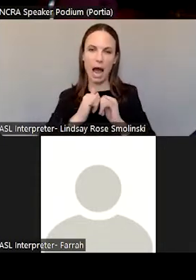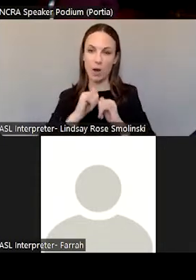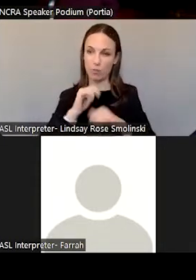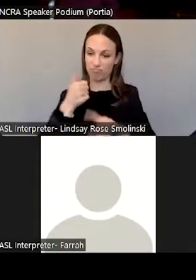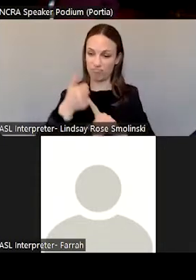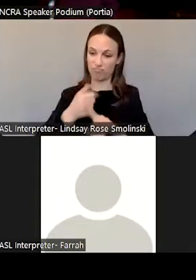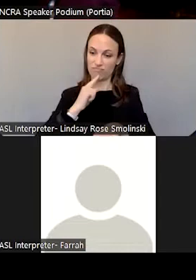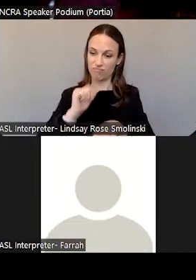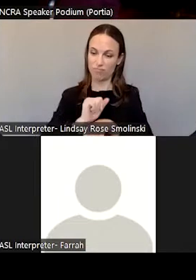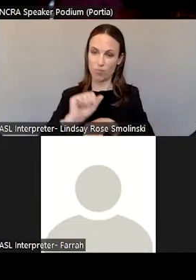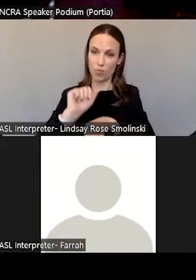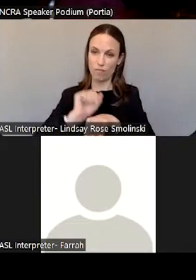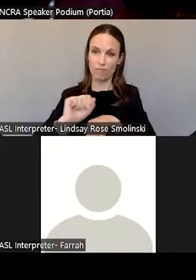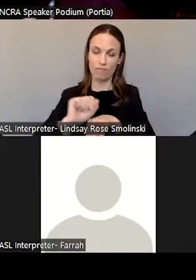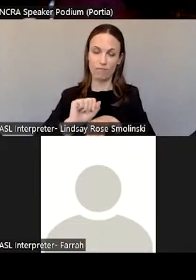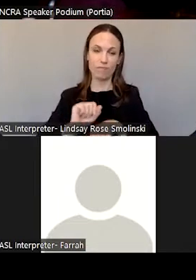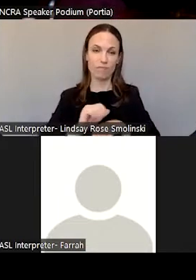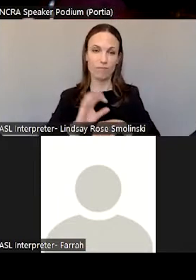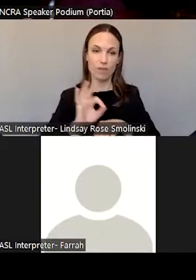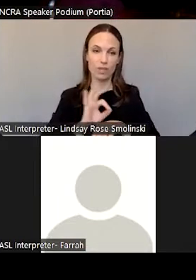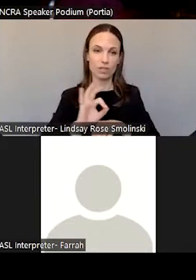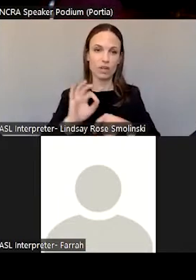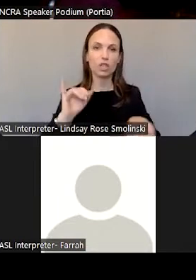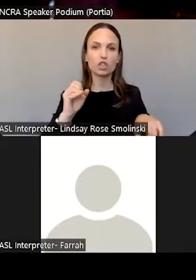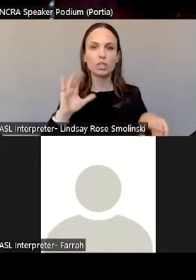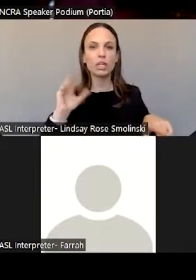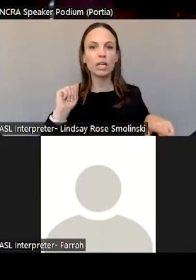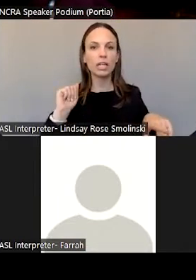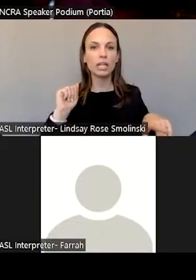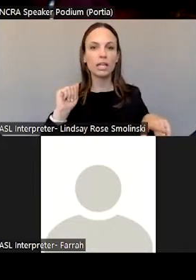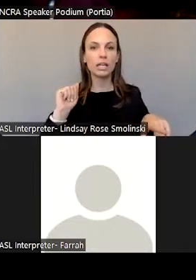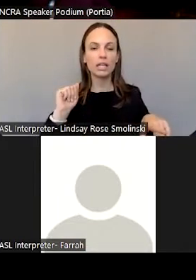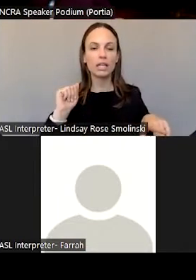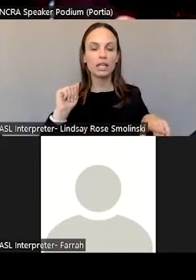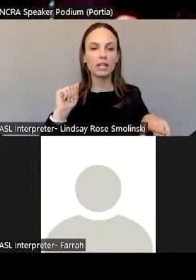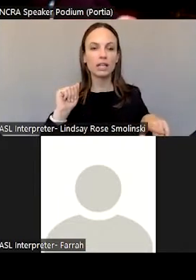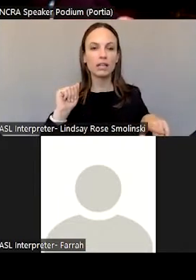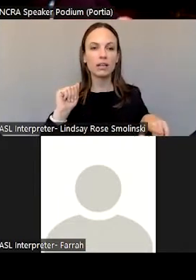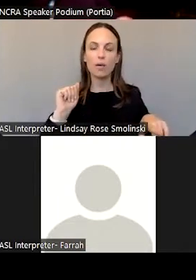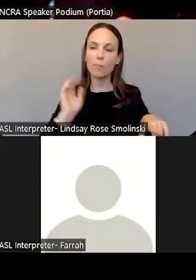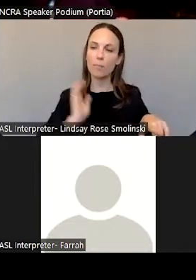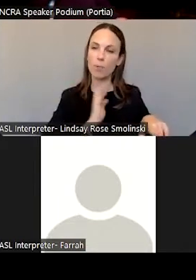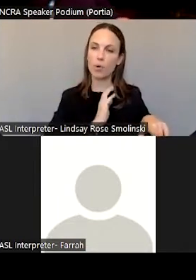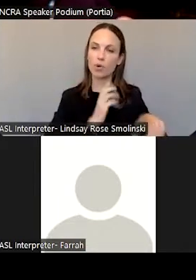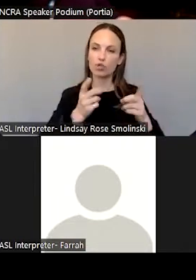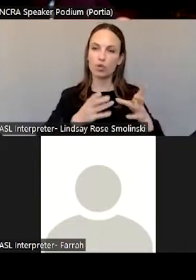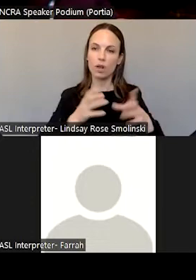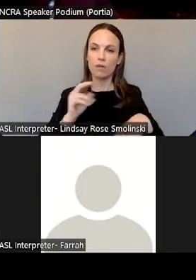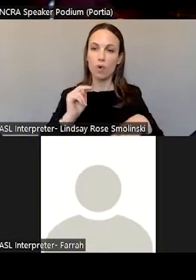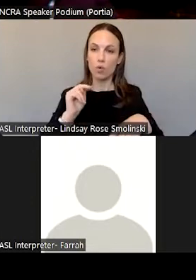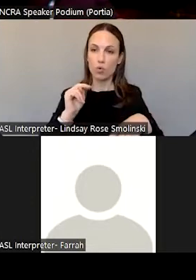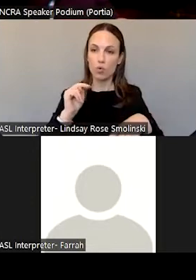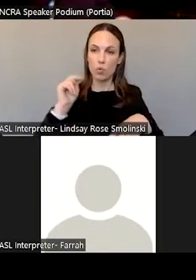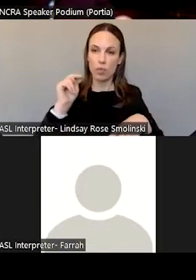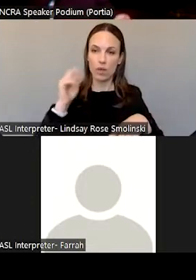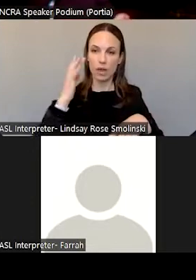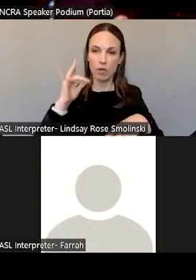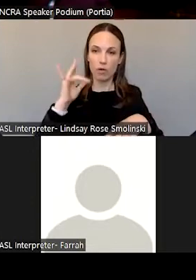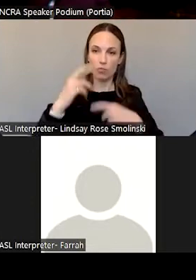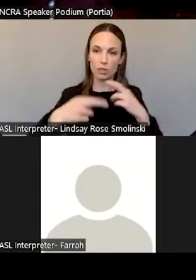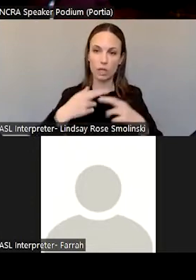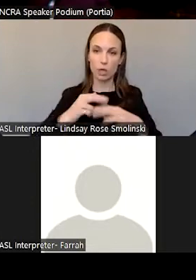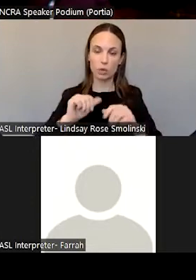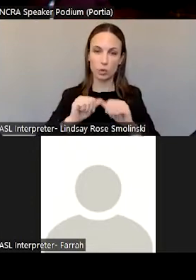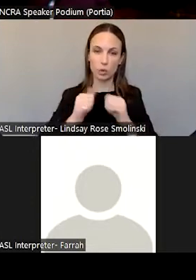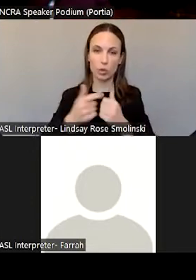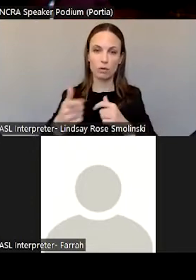works. So Jessica serves on the board of directors of Northern California Recycling Association and has